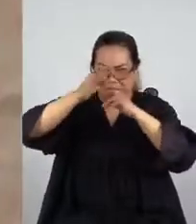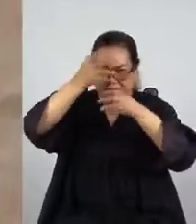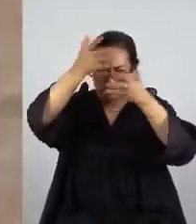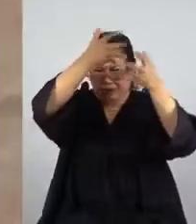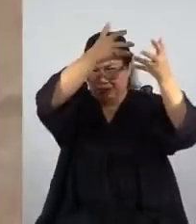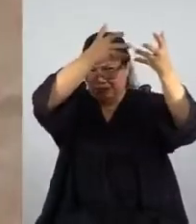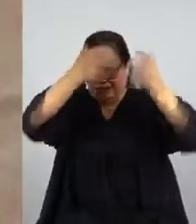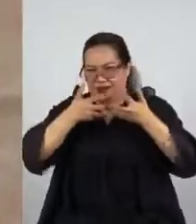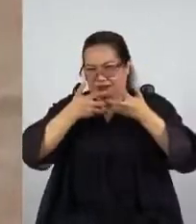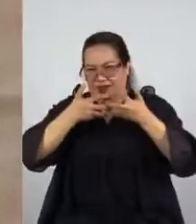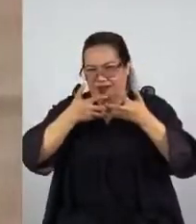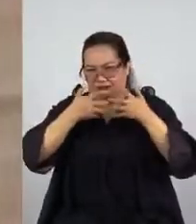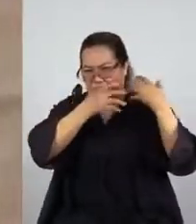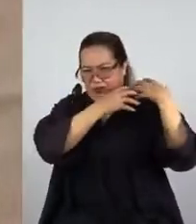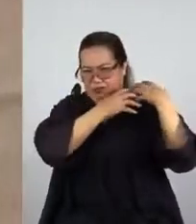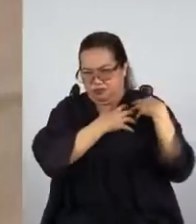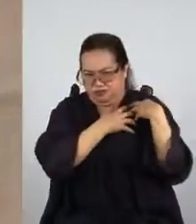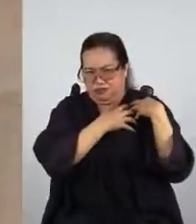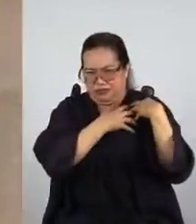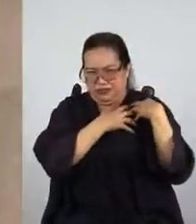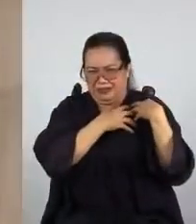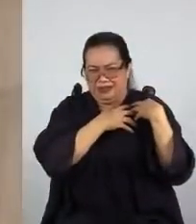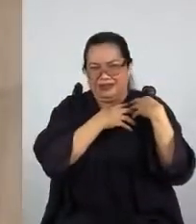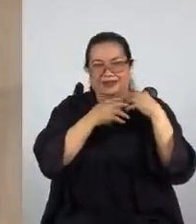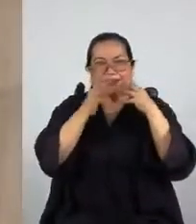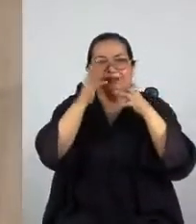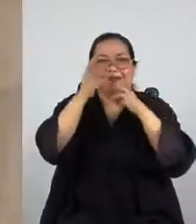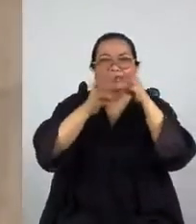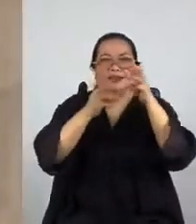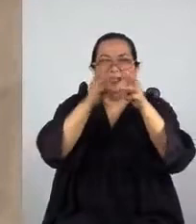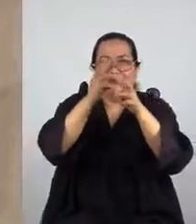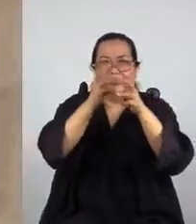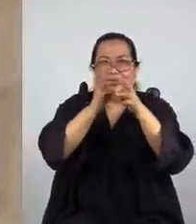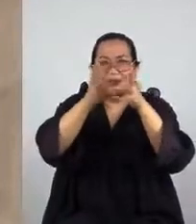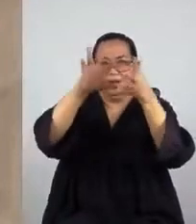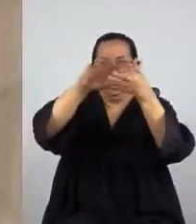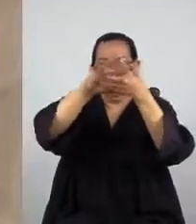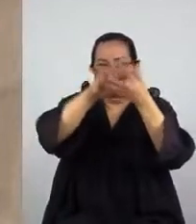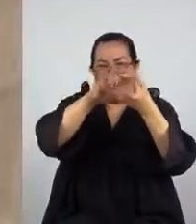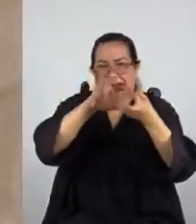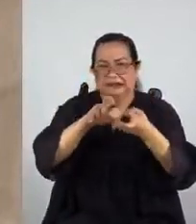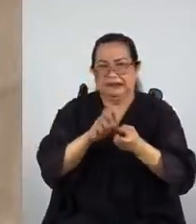Ibinagsak ang problema ng mundo. My world is crumbling.